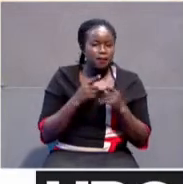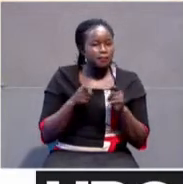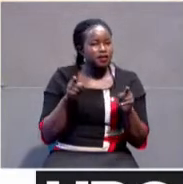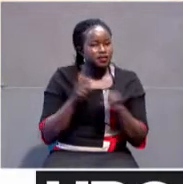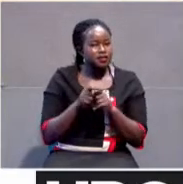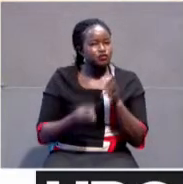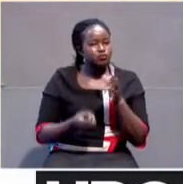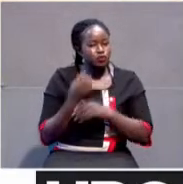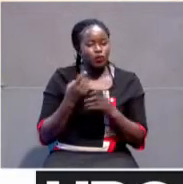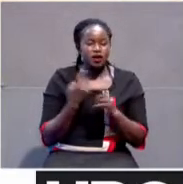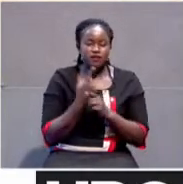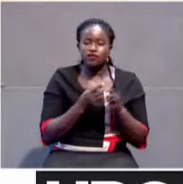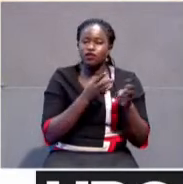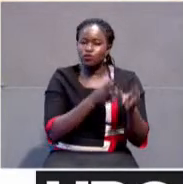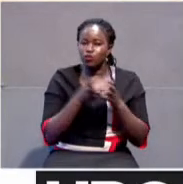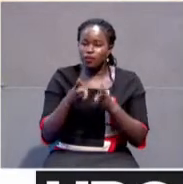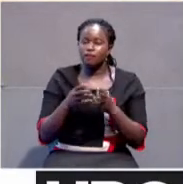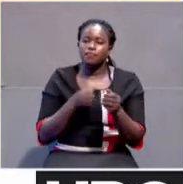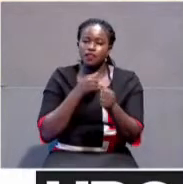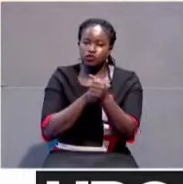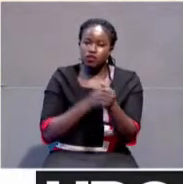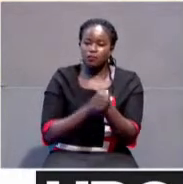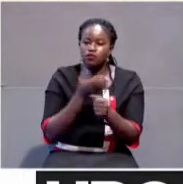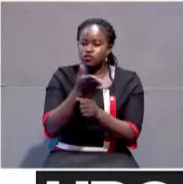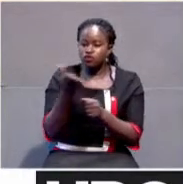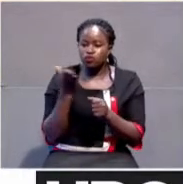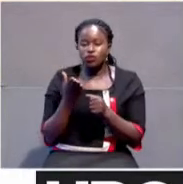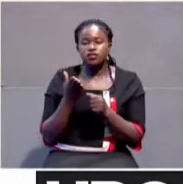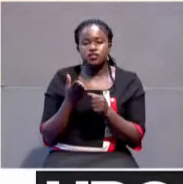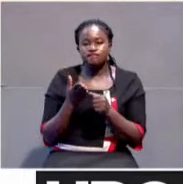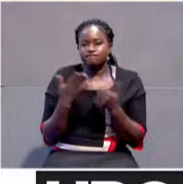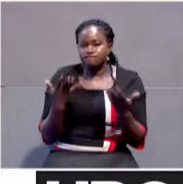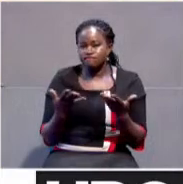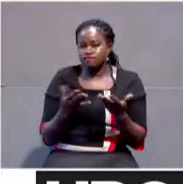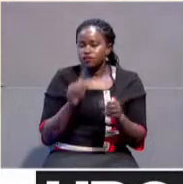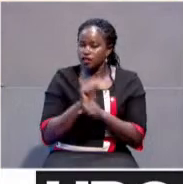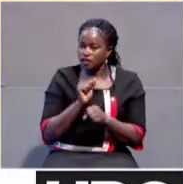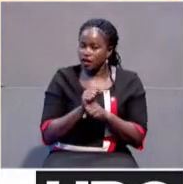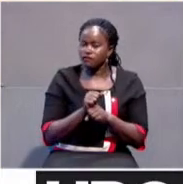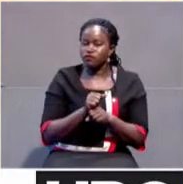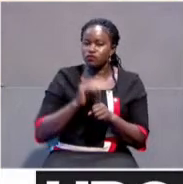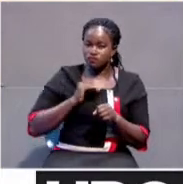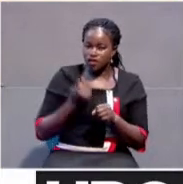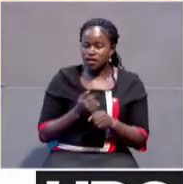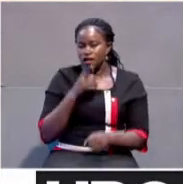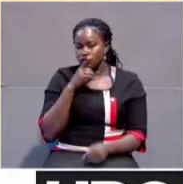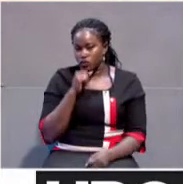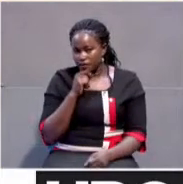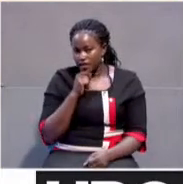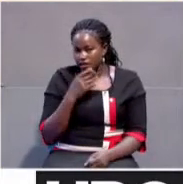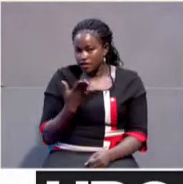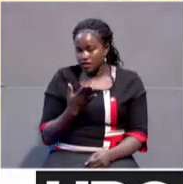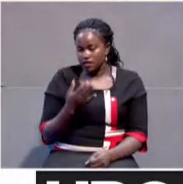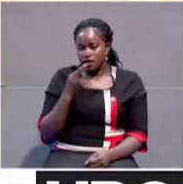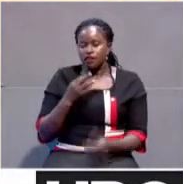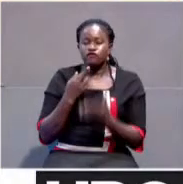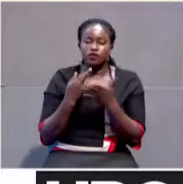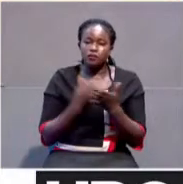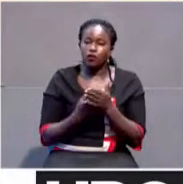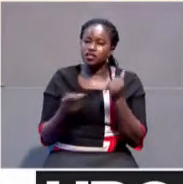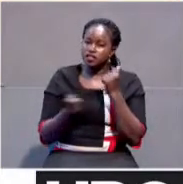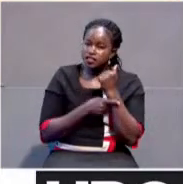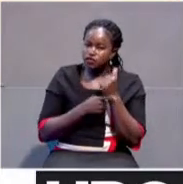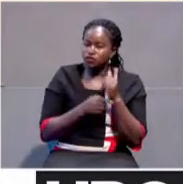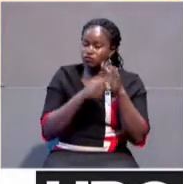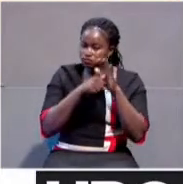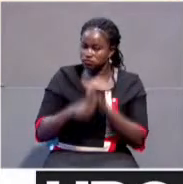put in place mechanisms of supporting those employees, both male and female employees, that report cases of sexual